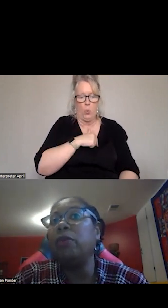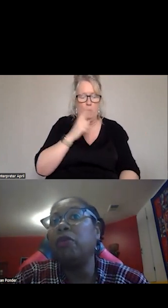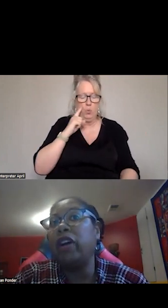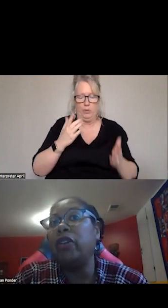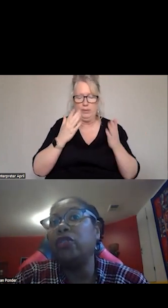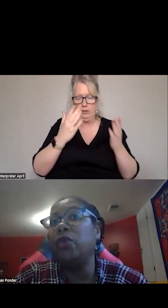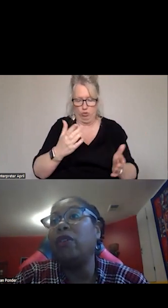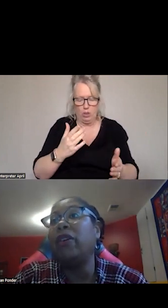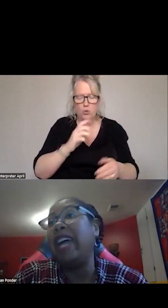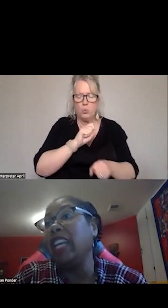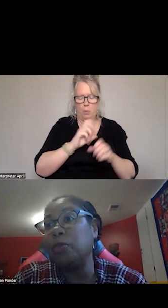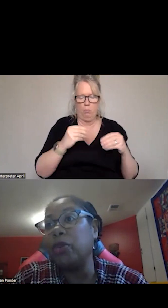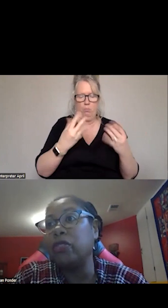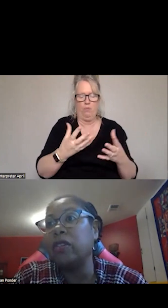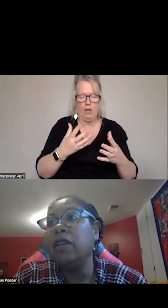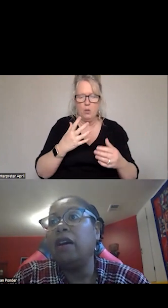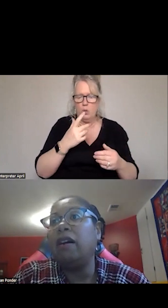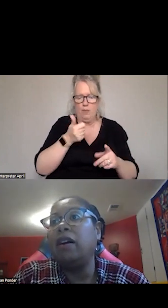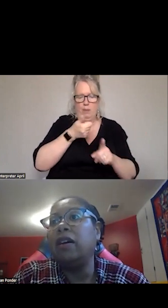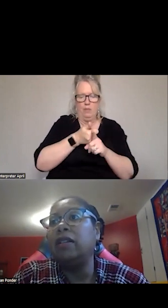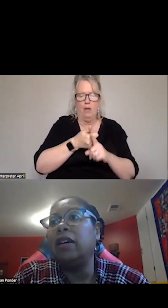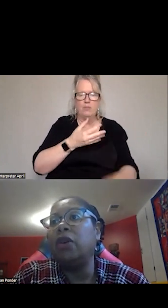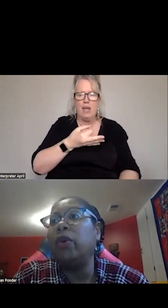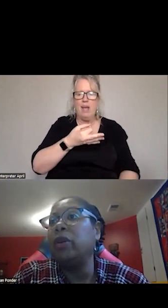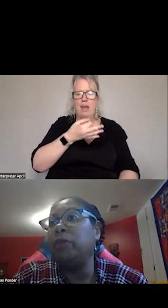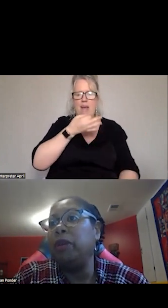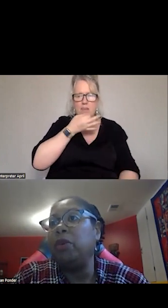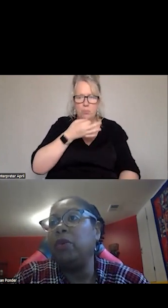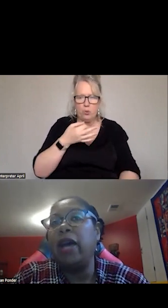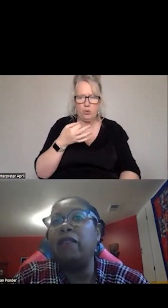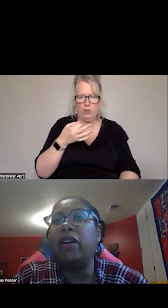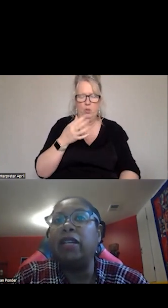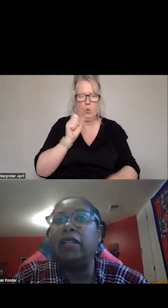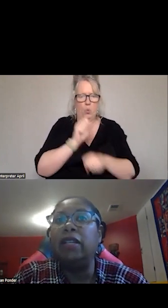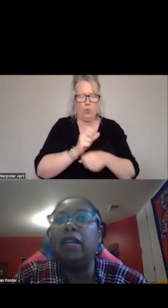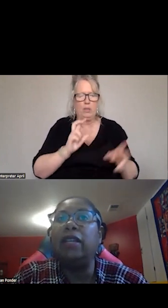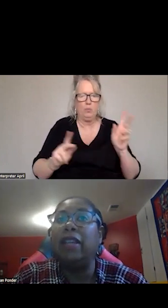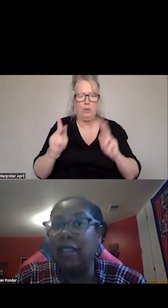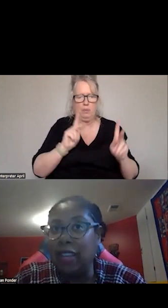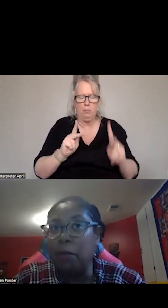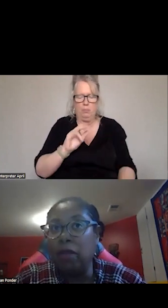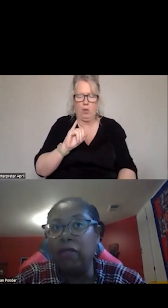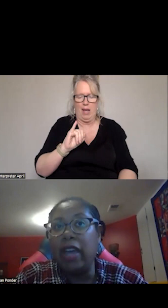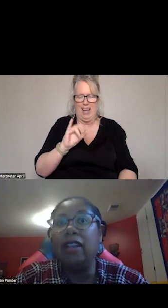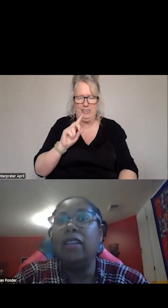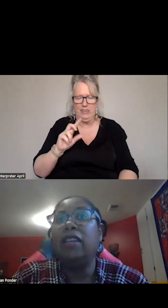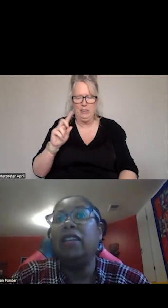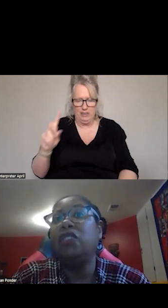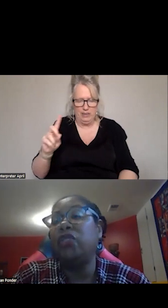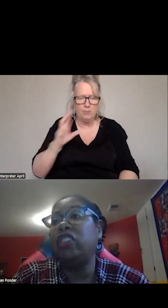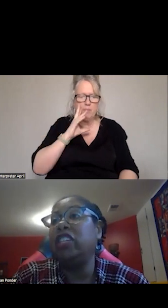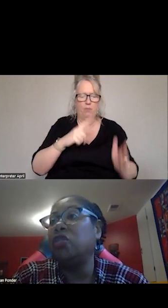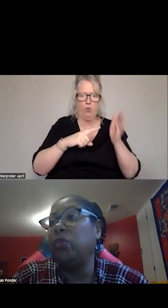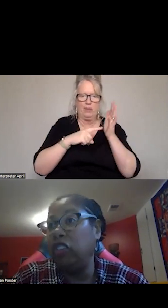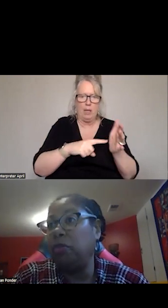working with providers who are experts on working with people who have IDD. And an example of that